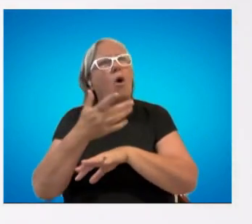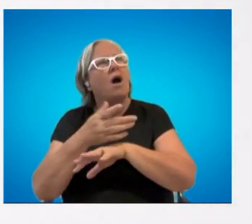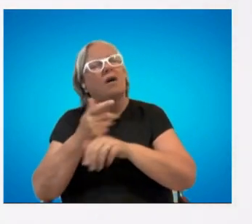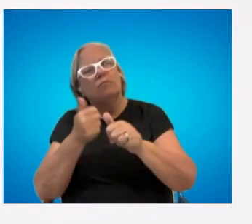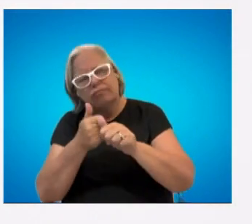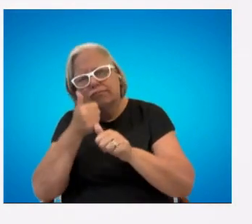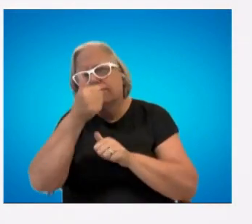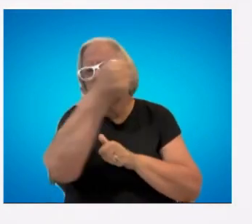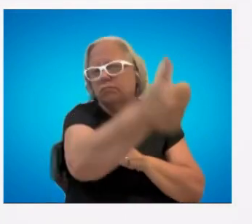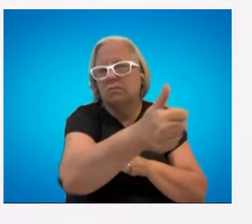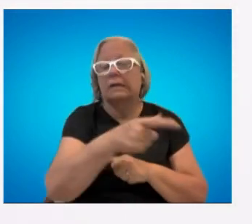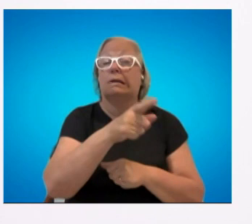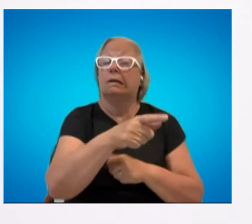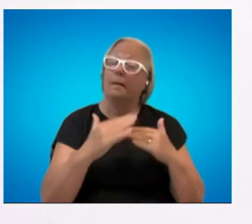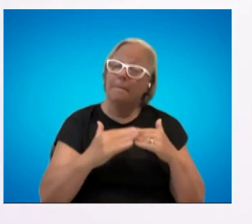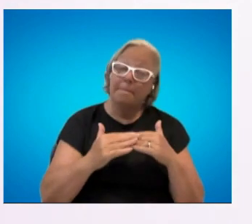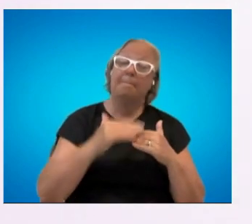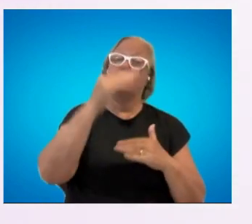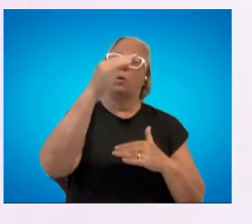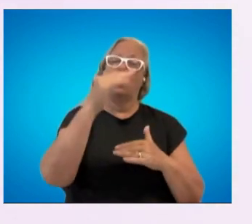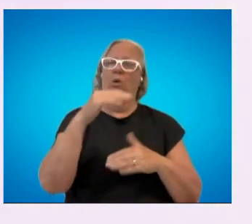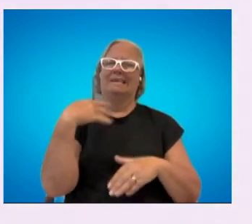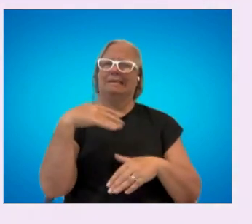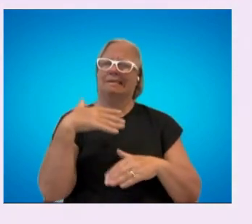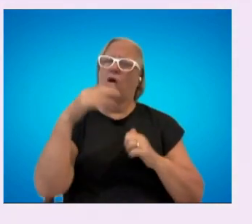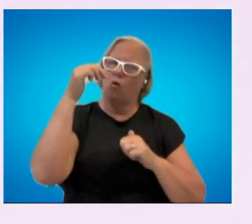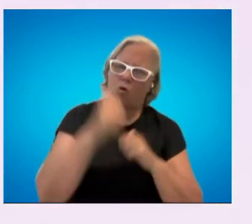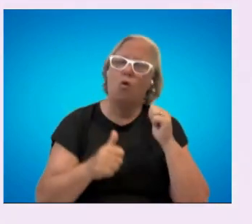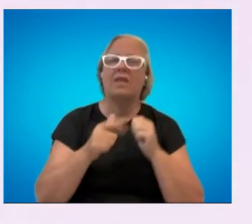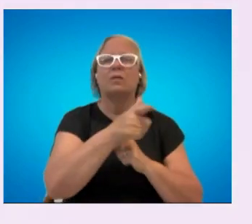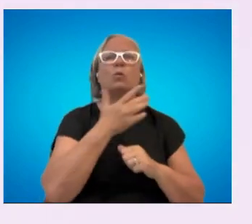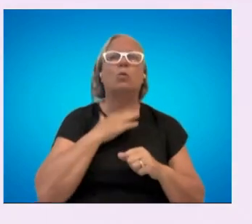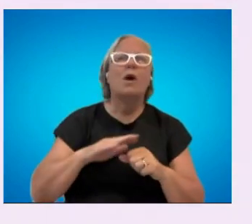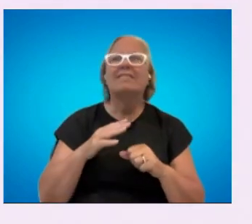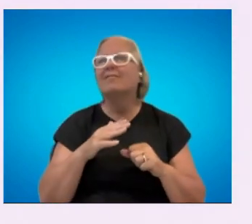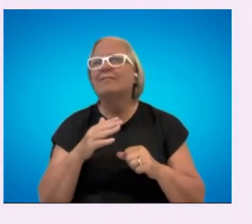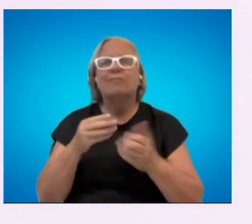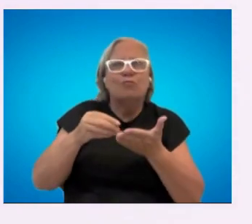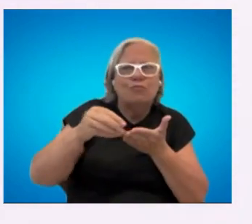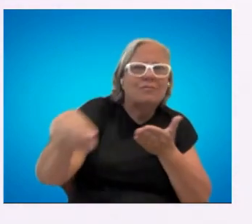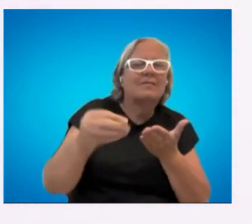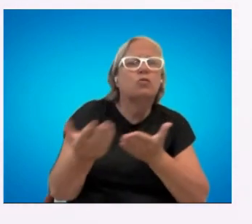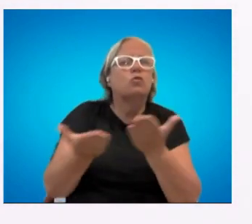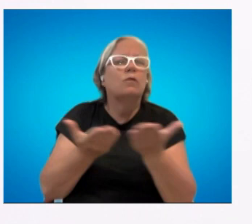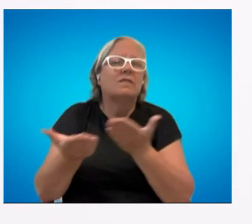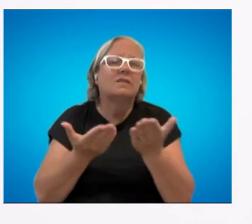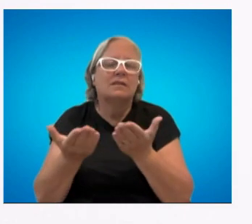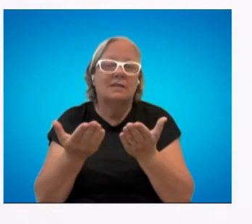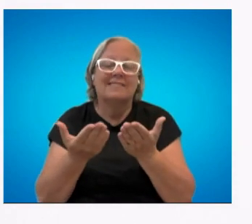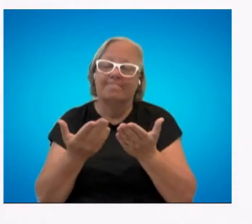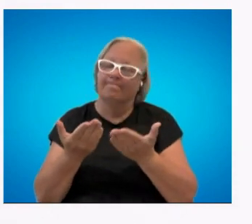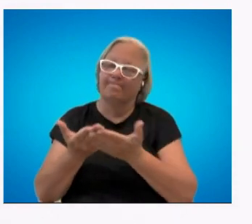accessing affordable services. This sector is generally facing increasing demands, but